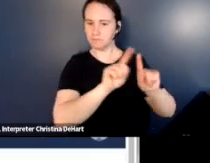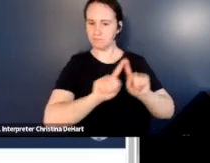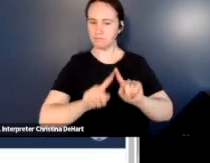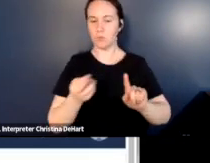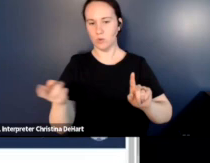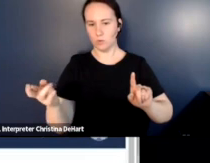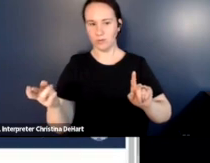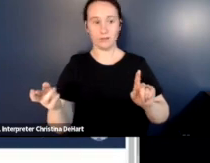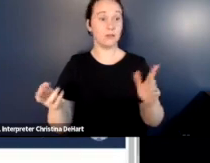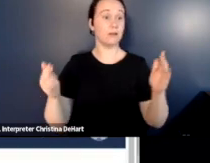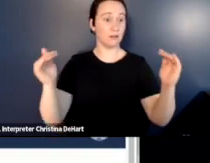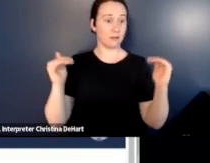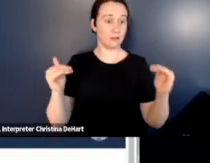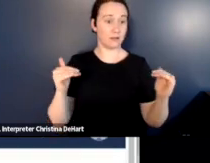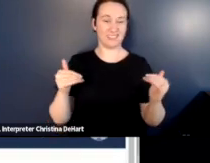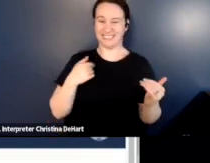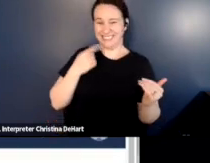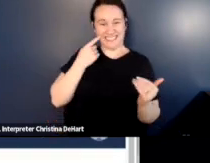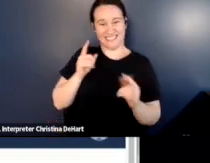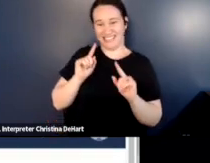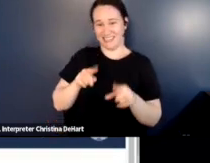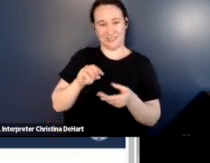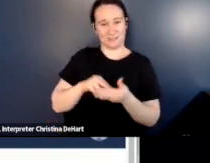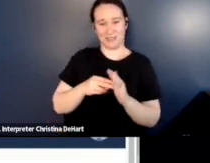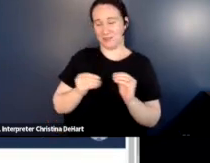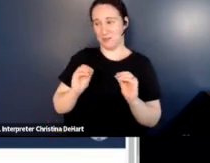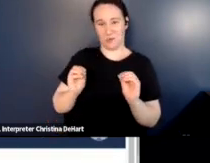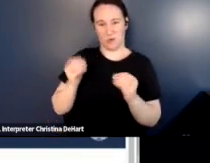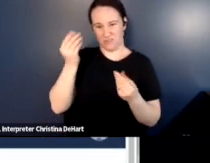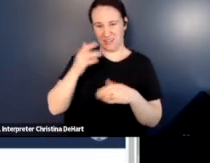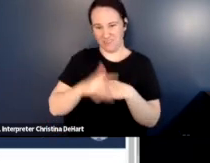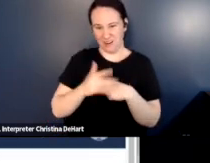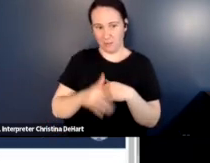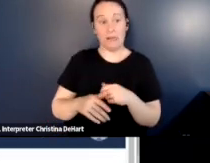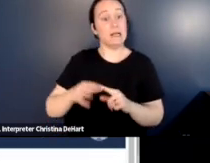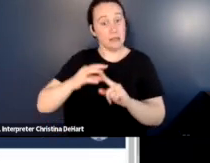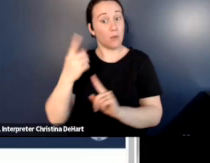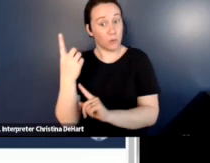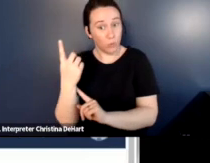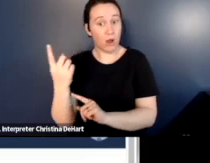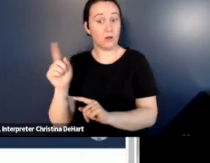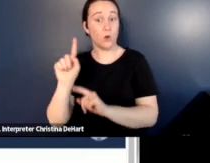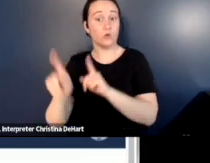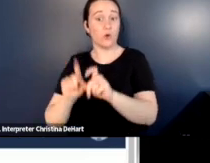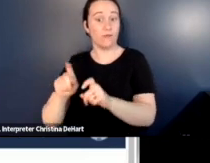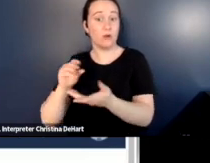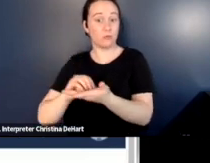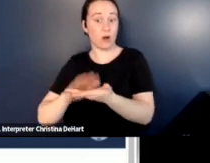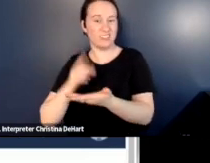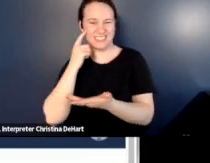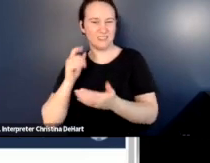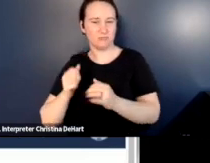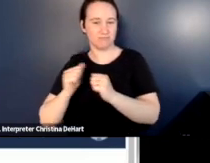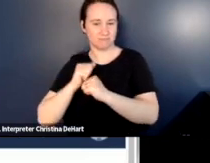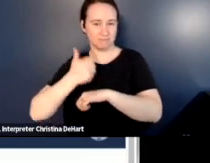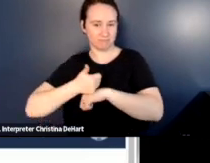empty because we just answered this, so we haven't input any information, except there is one survey record that's been created. That's also